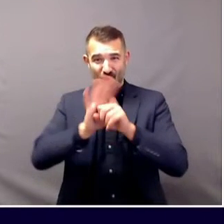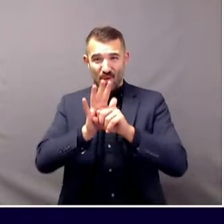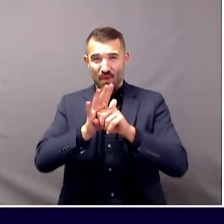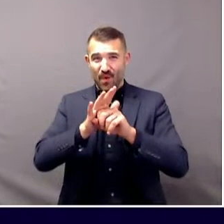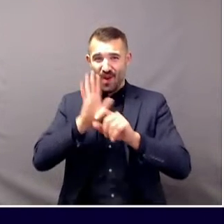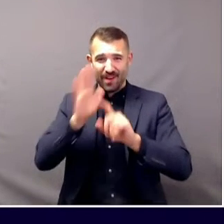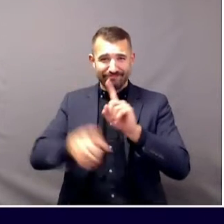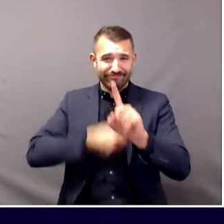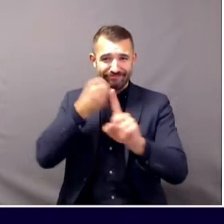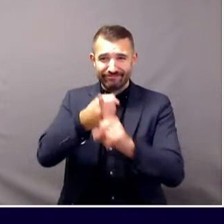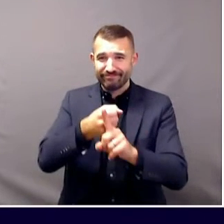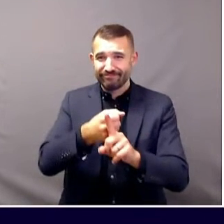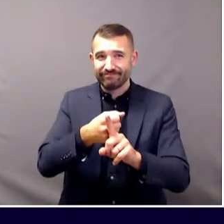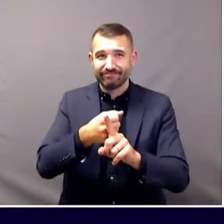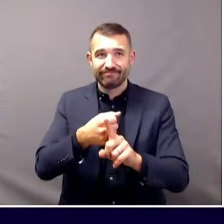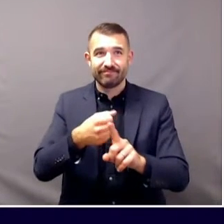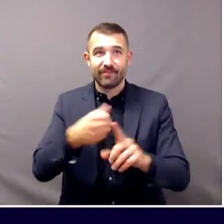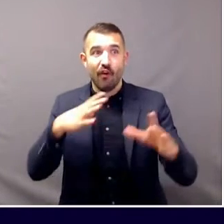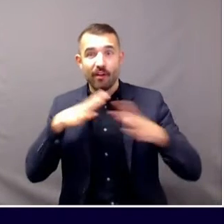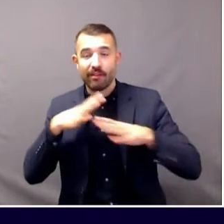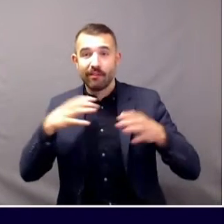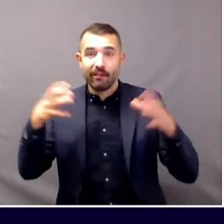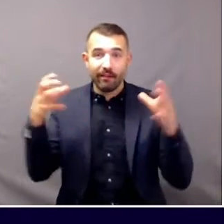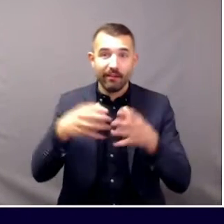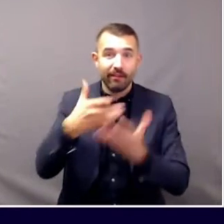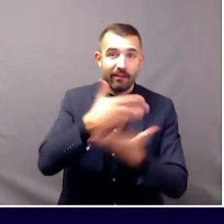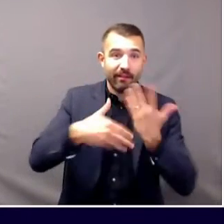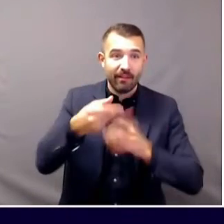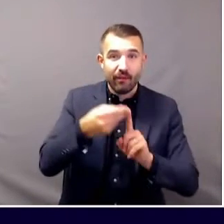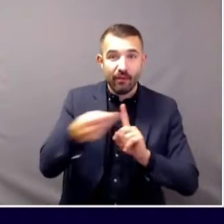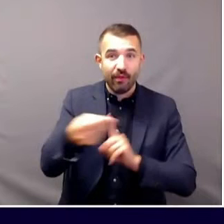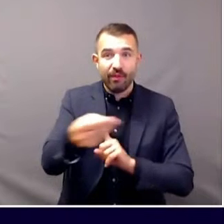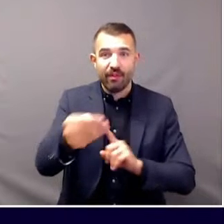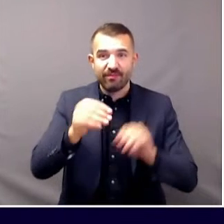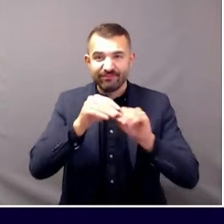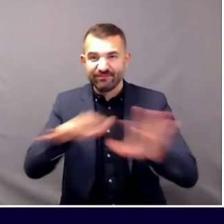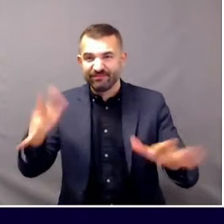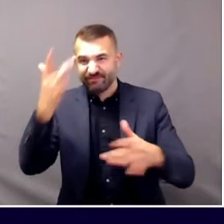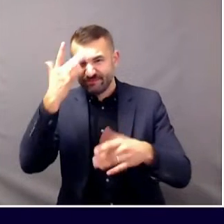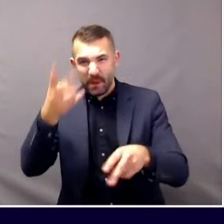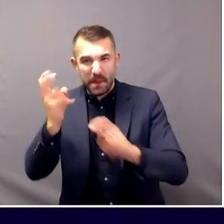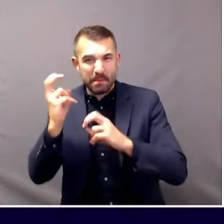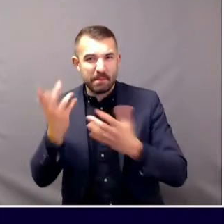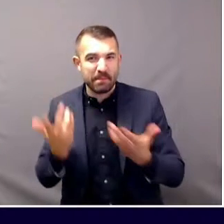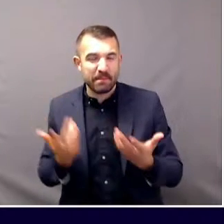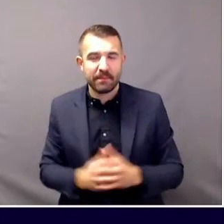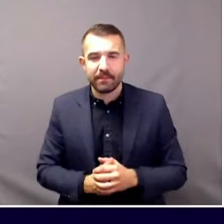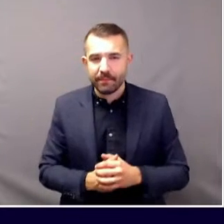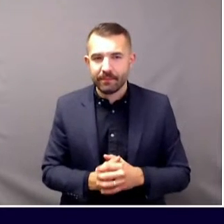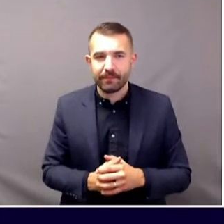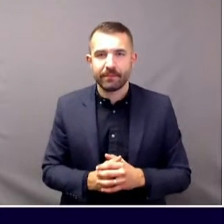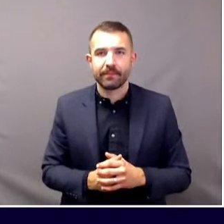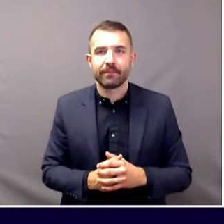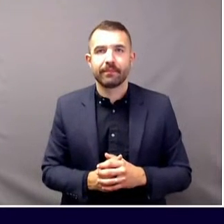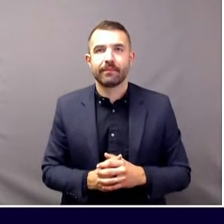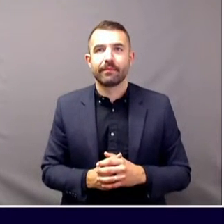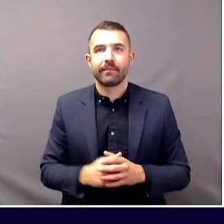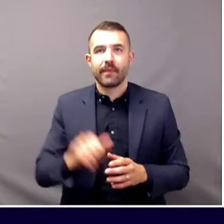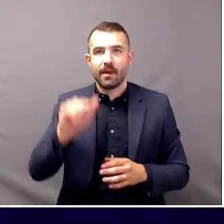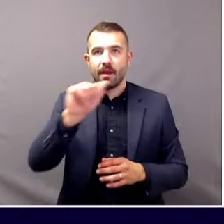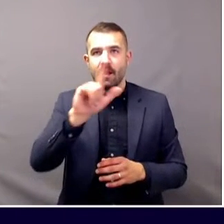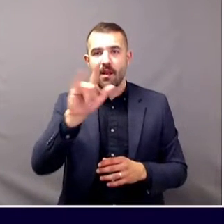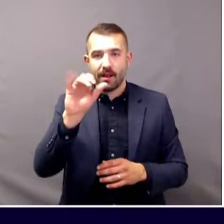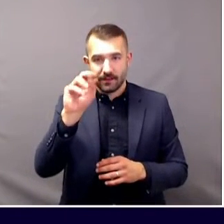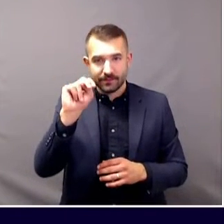a possibility right now. I'm going to turn now to Allison Ross at WMTW. Hi, thanks so much